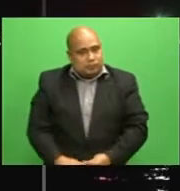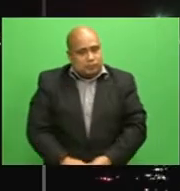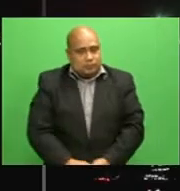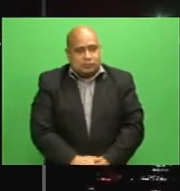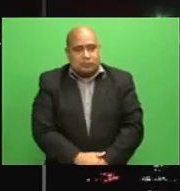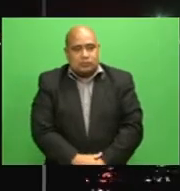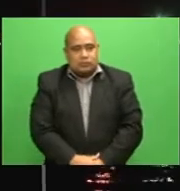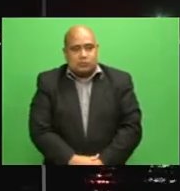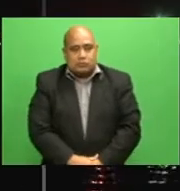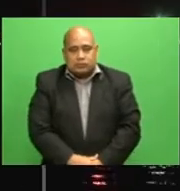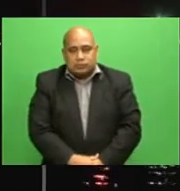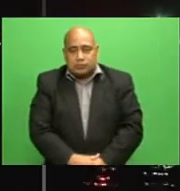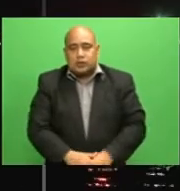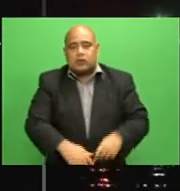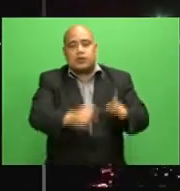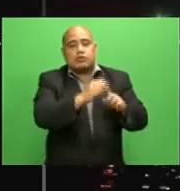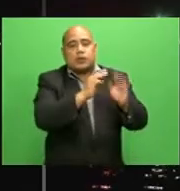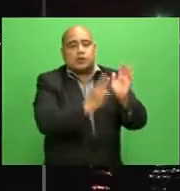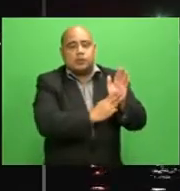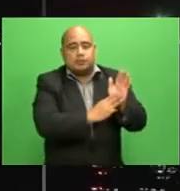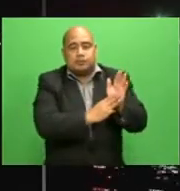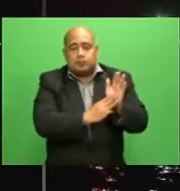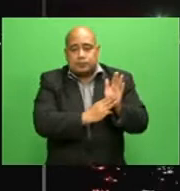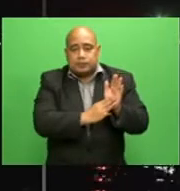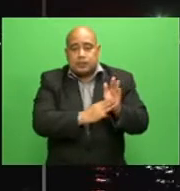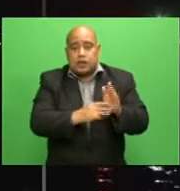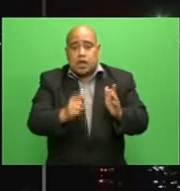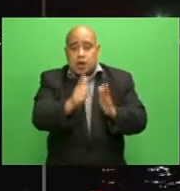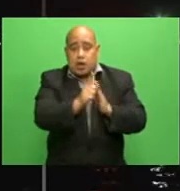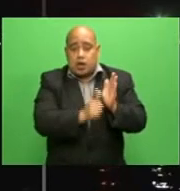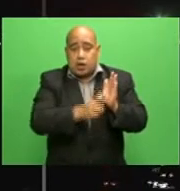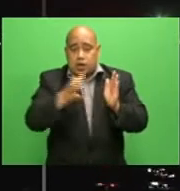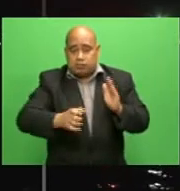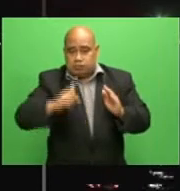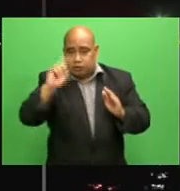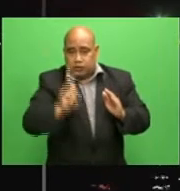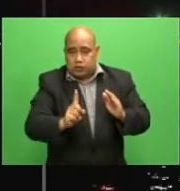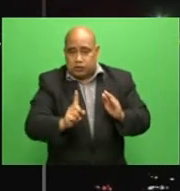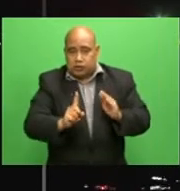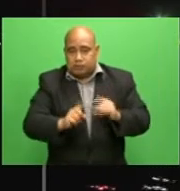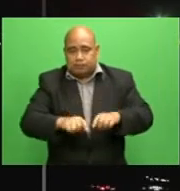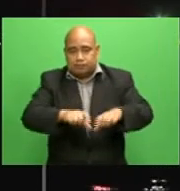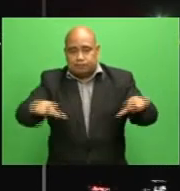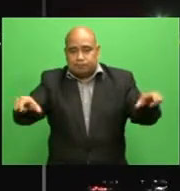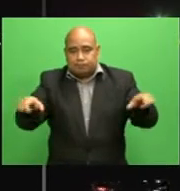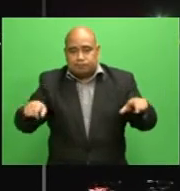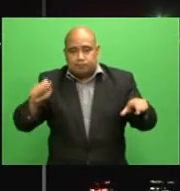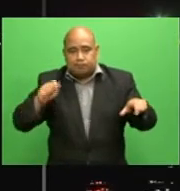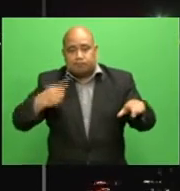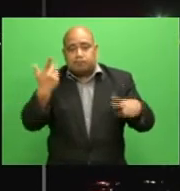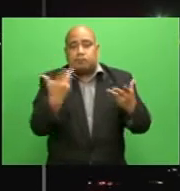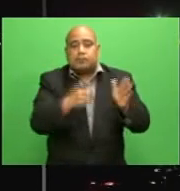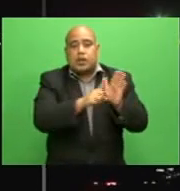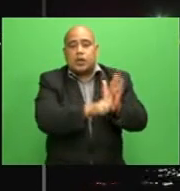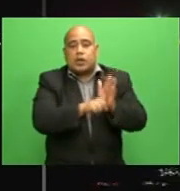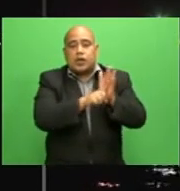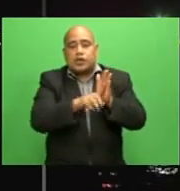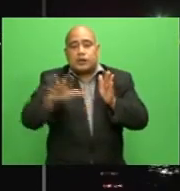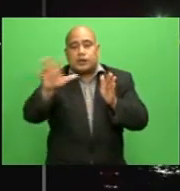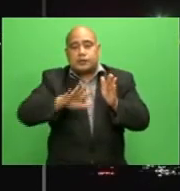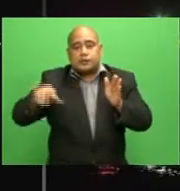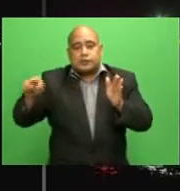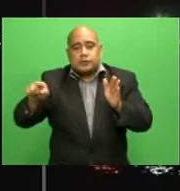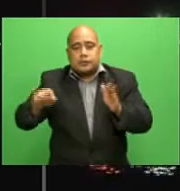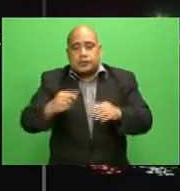The Prime Minister's lawyer today filed a submission in the case against Lautoka-based lawyer Aman Ravindra Singh. In 2018,